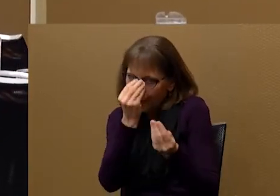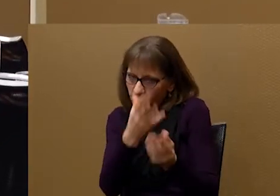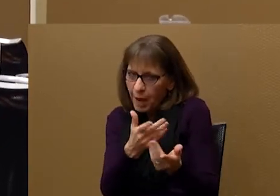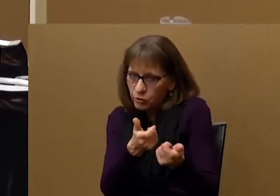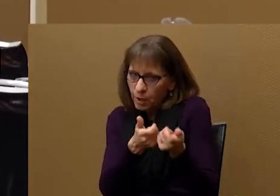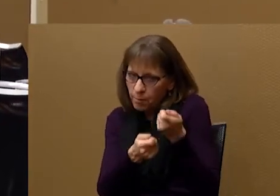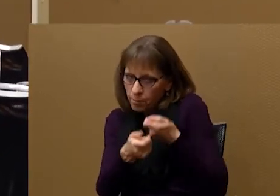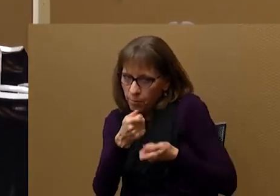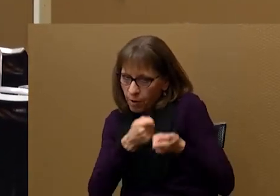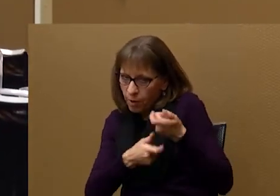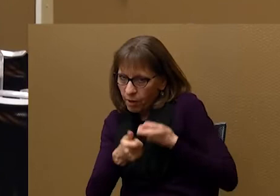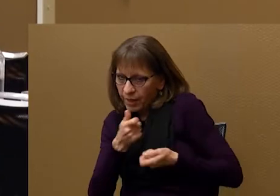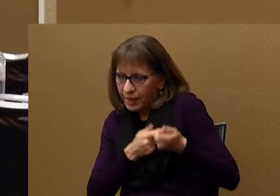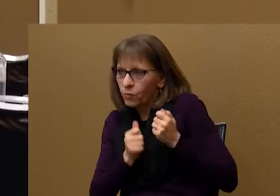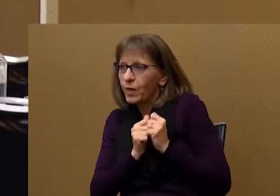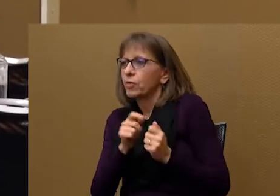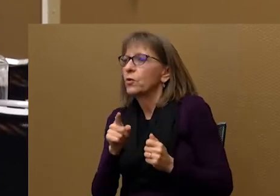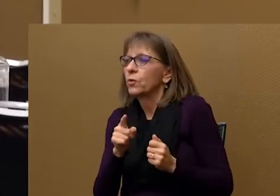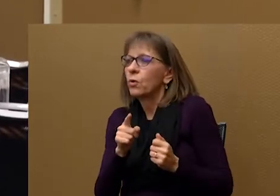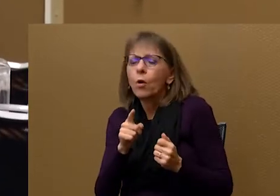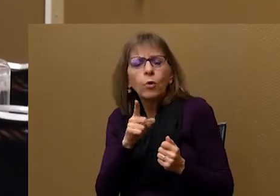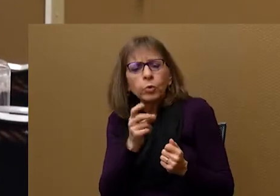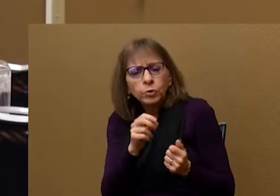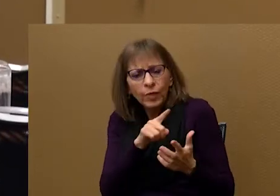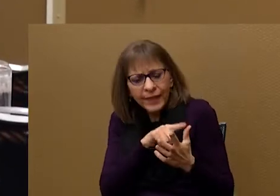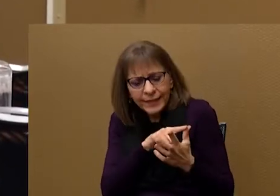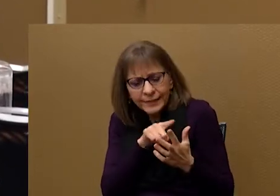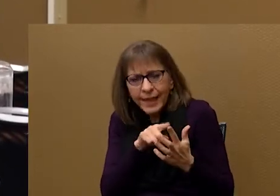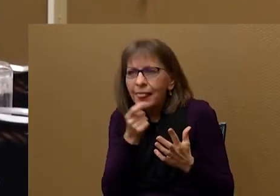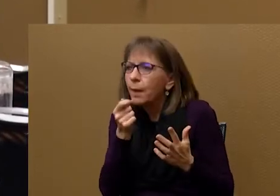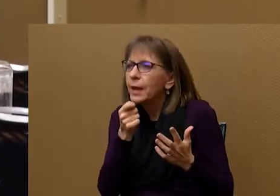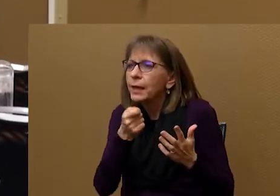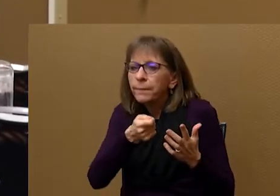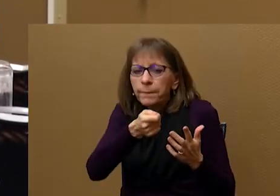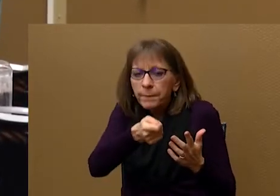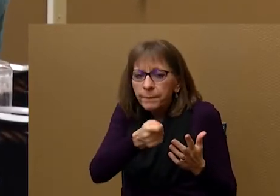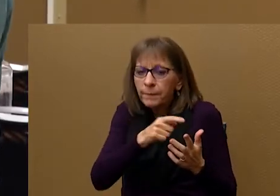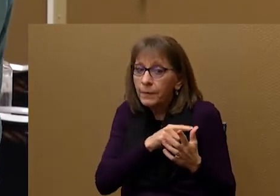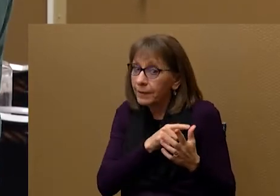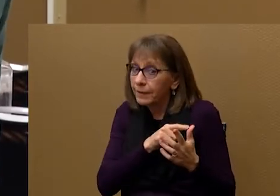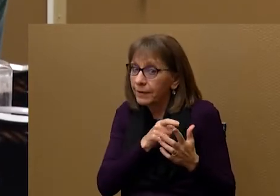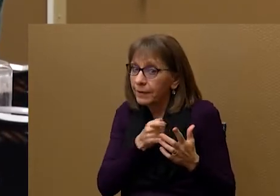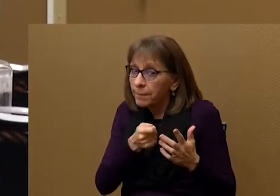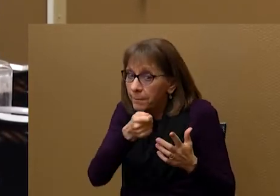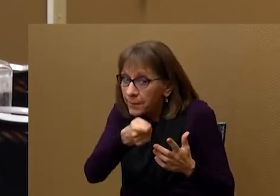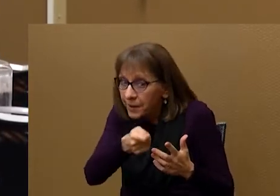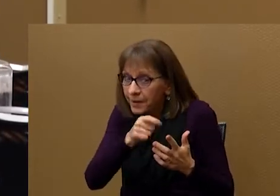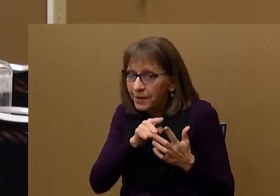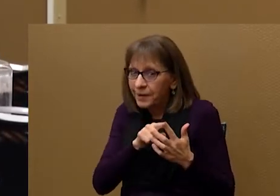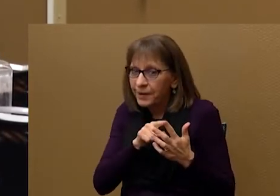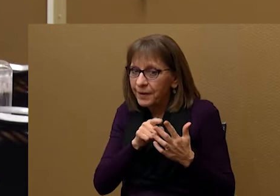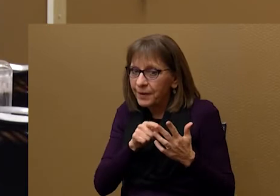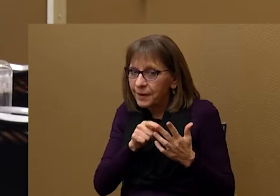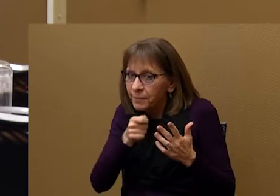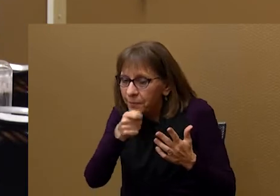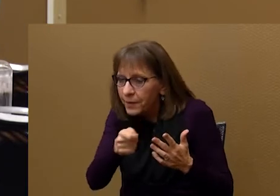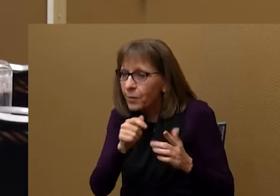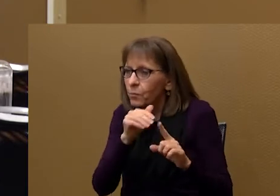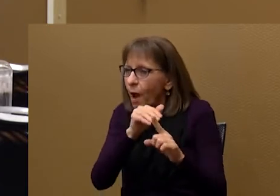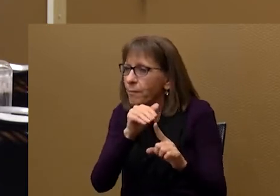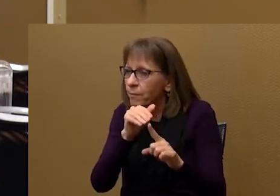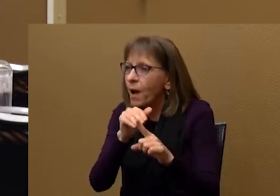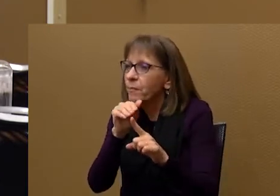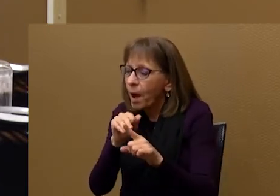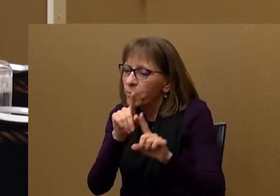you have to do? And then this, then this, then this. You give him a little bit. You spoon feed him. You pull him into the process through your own prompts and your